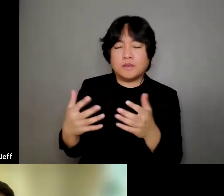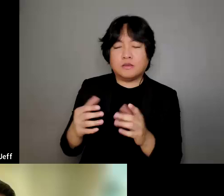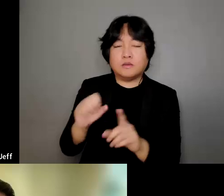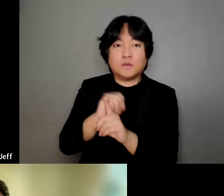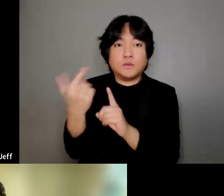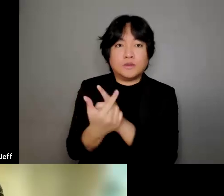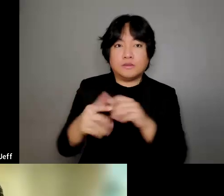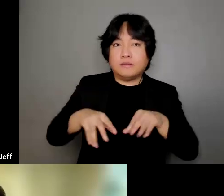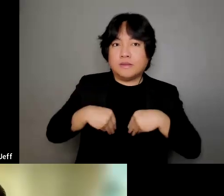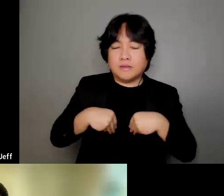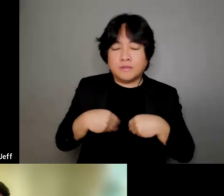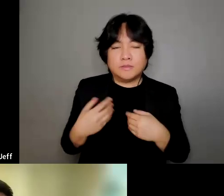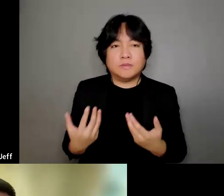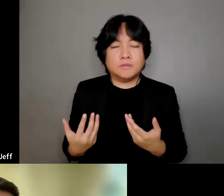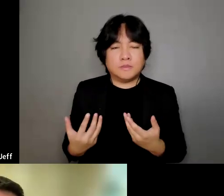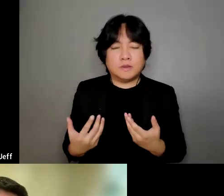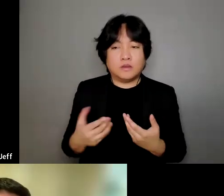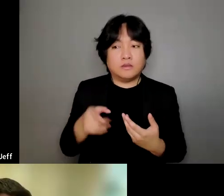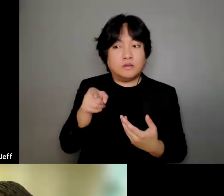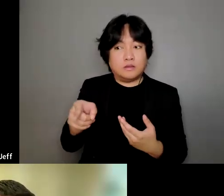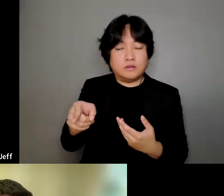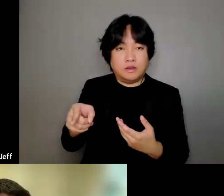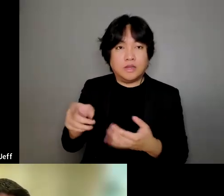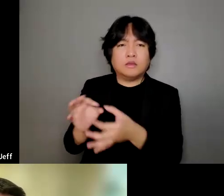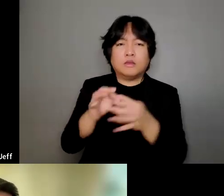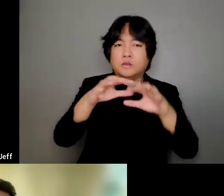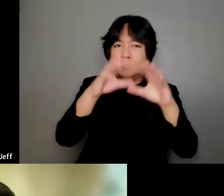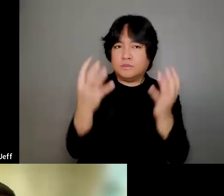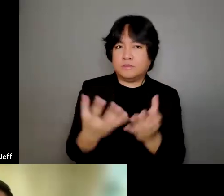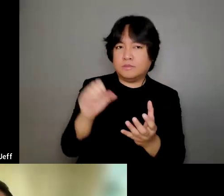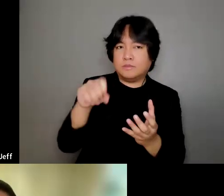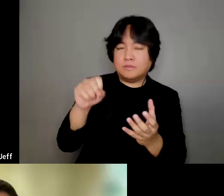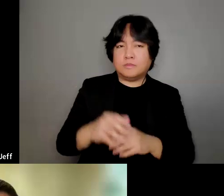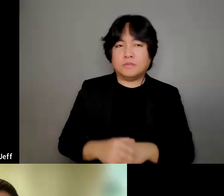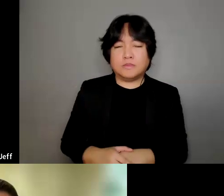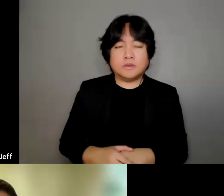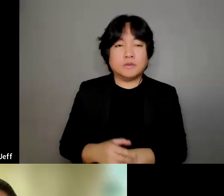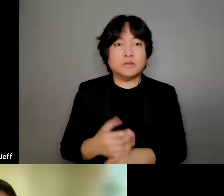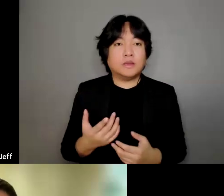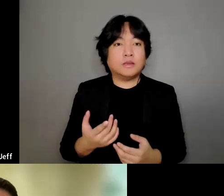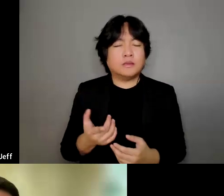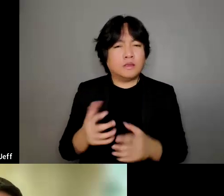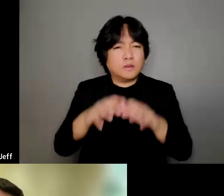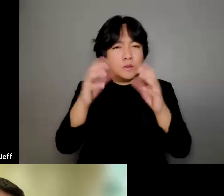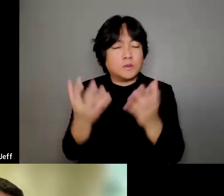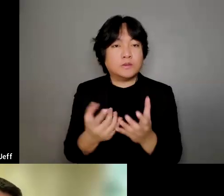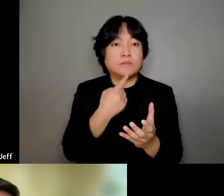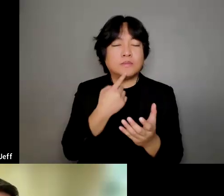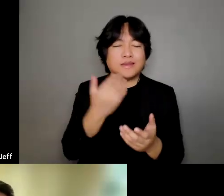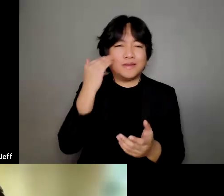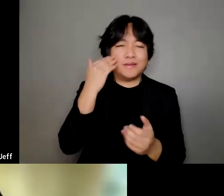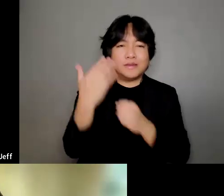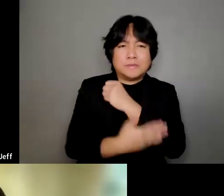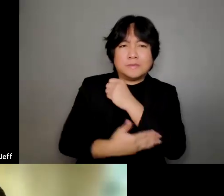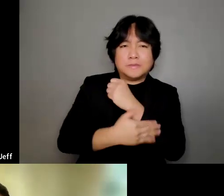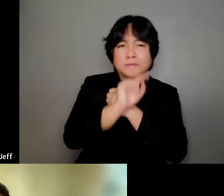acceptance indices. Global ito. At yung idea nito ay i-rank yung mga bansa on how much equality or